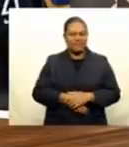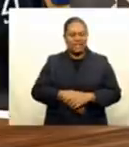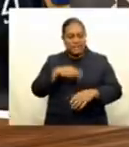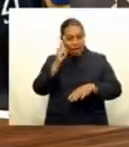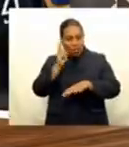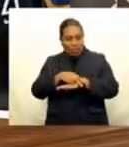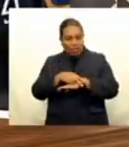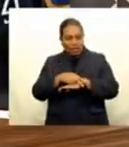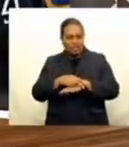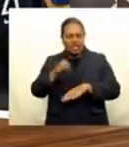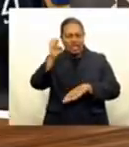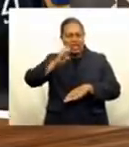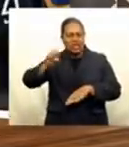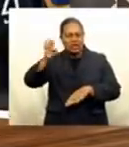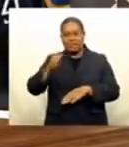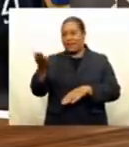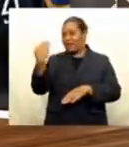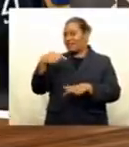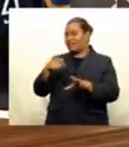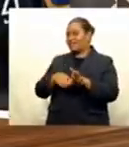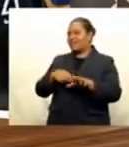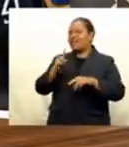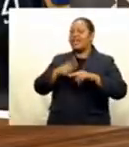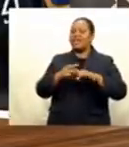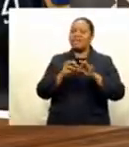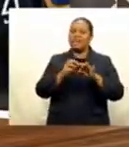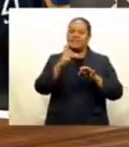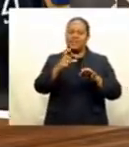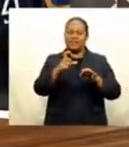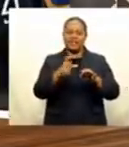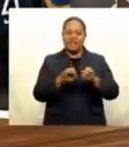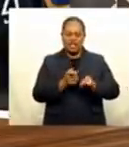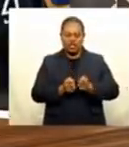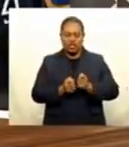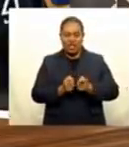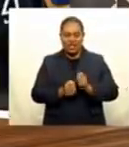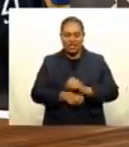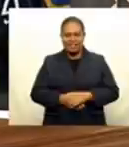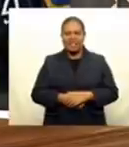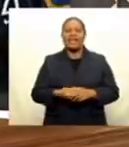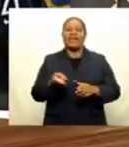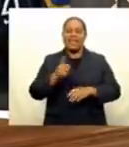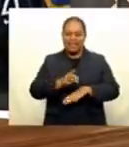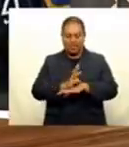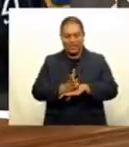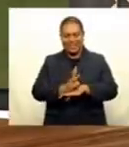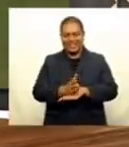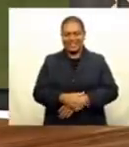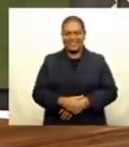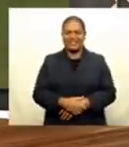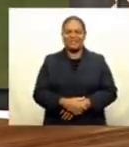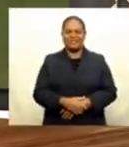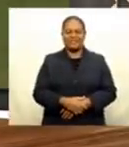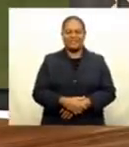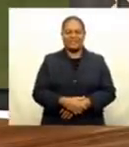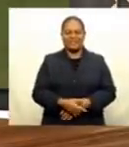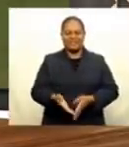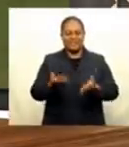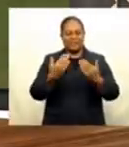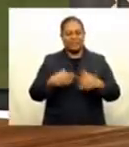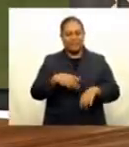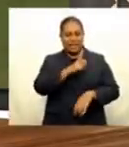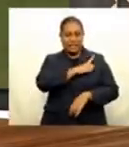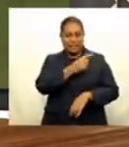matches from Euro 2020 live on the FBC Sports channel via the Walesi digital platform. Meanwhile,